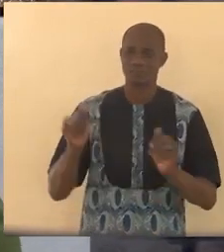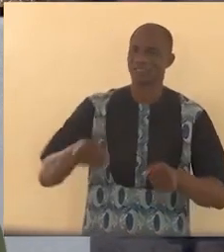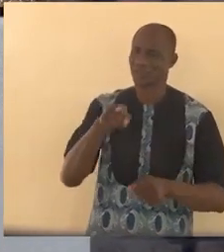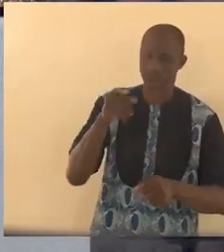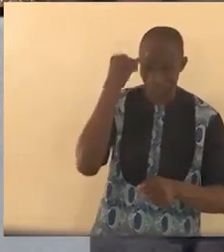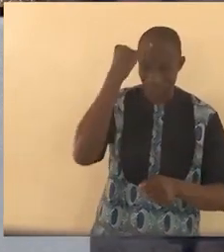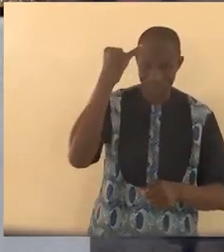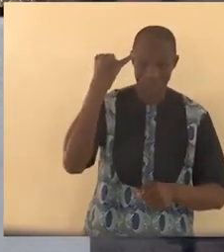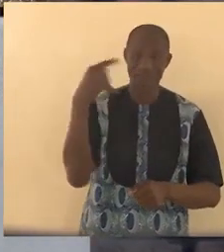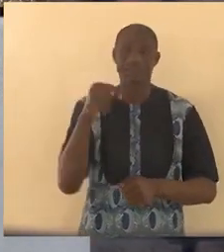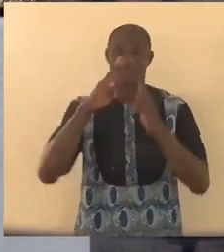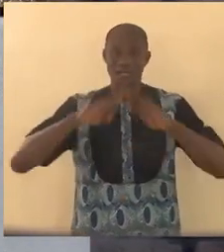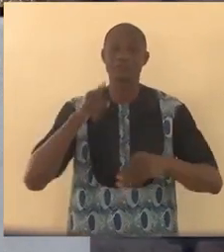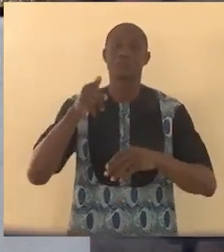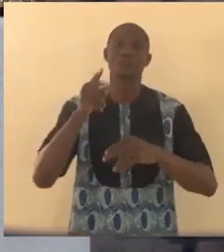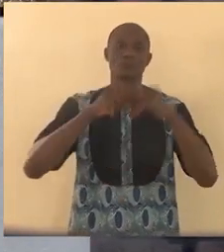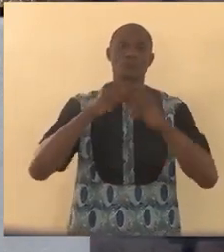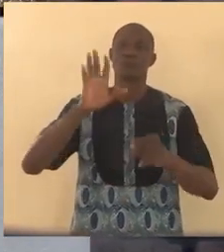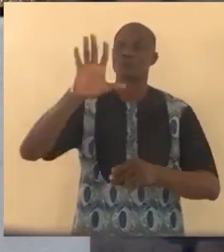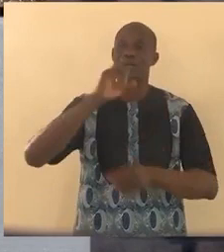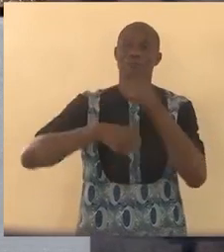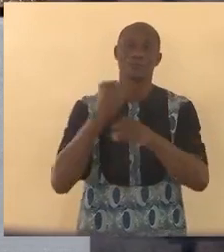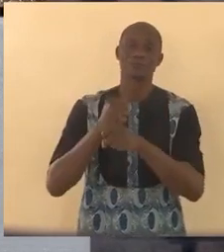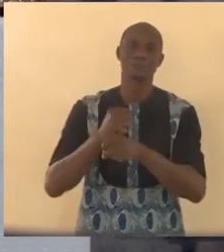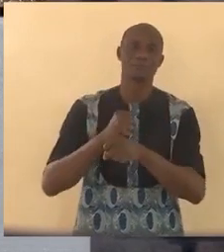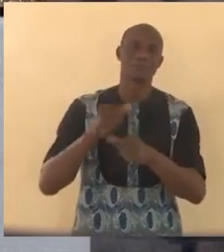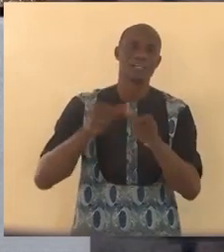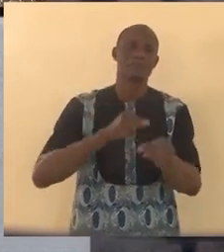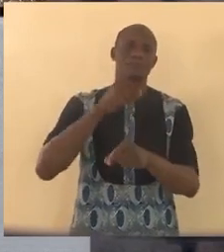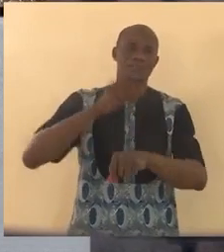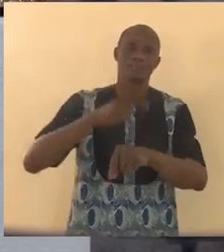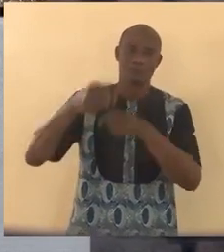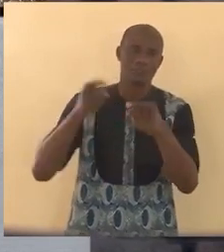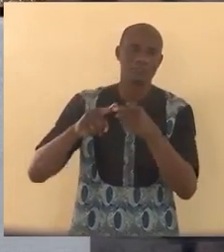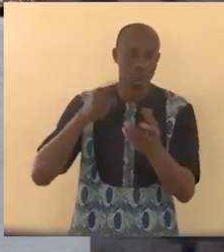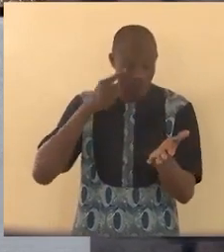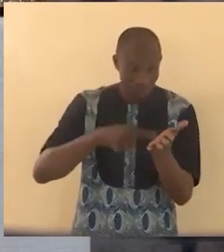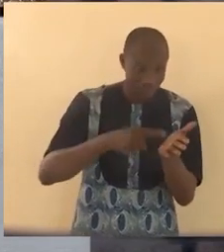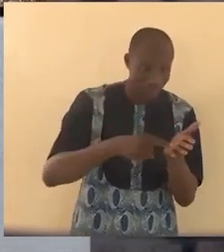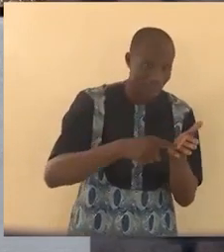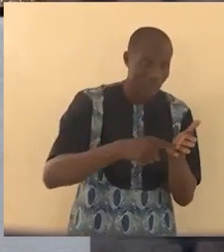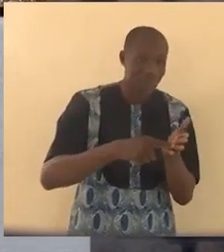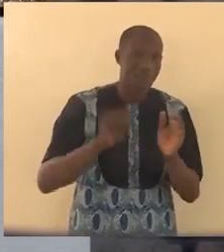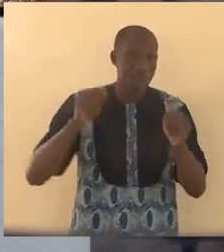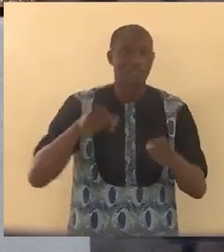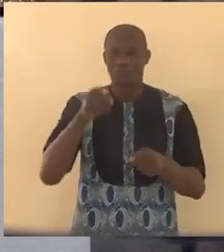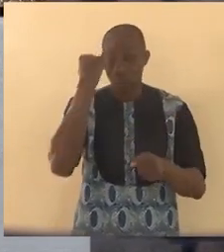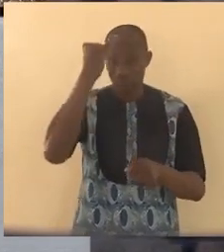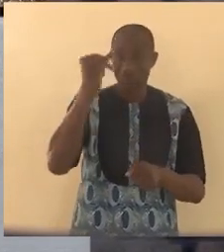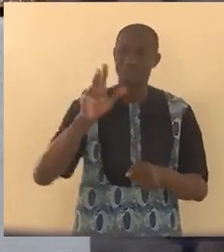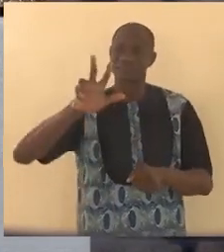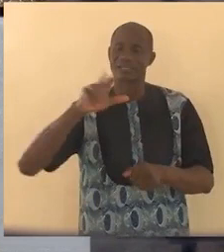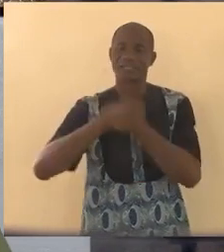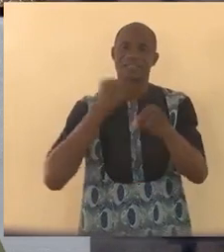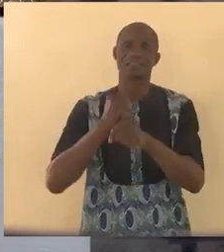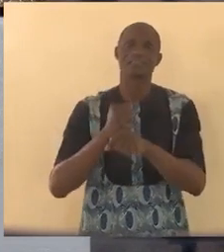Can you imagine the house you build, you spend 5 years building, going every time to go and inspect your project and everything? Can you imagine that 3 years